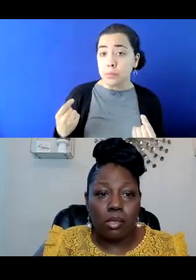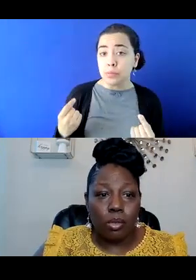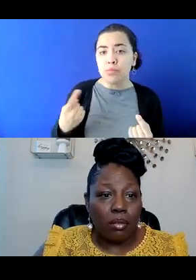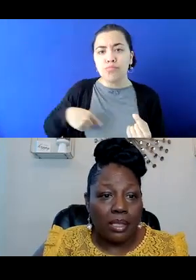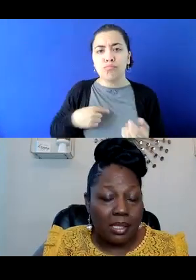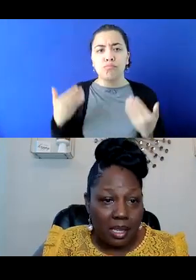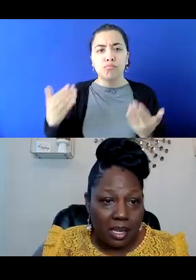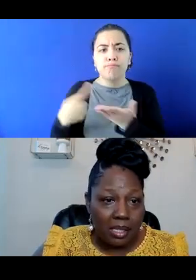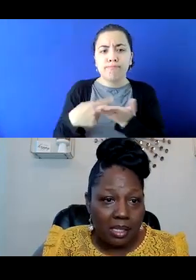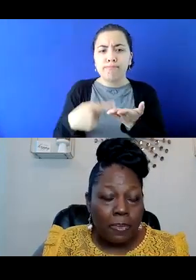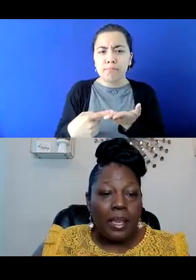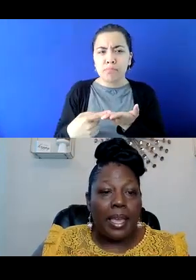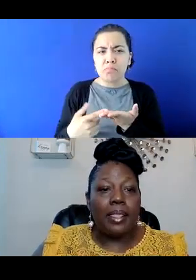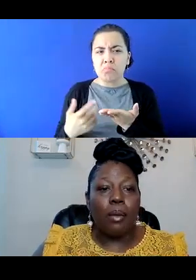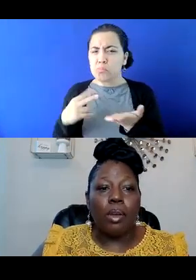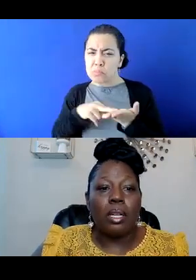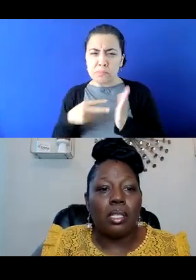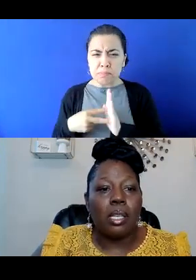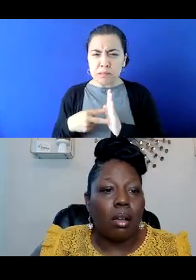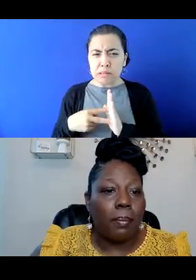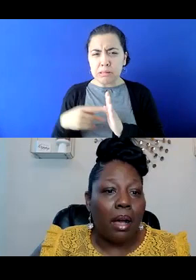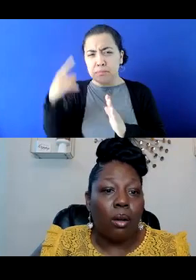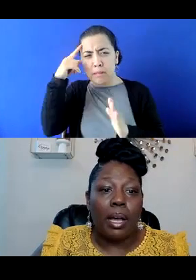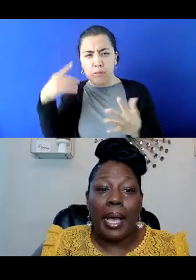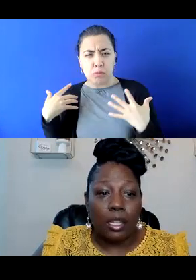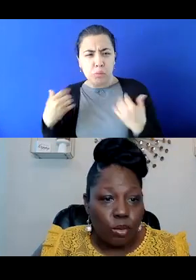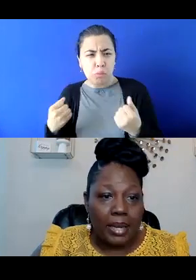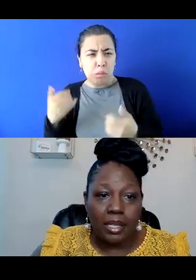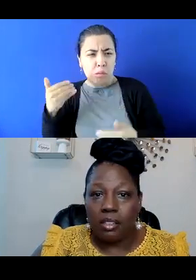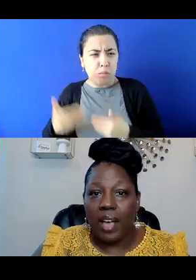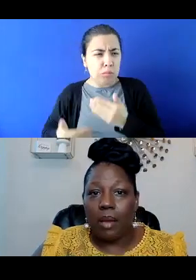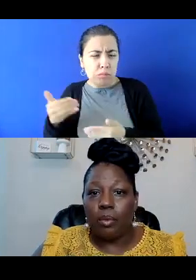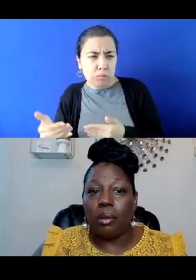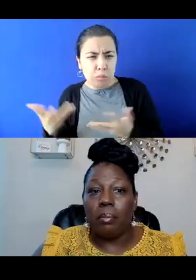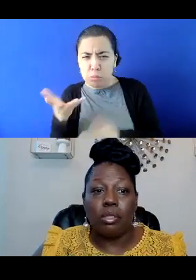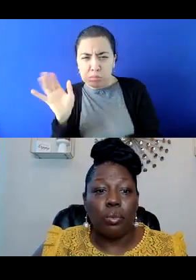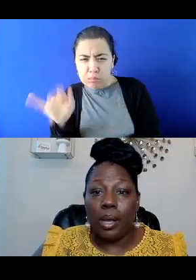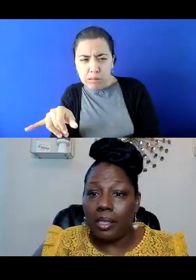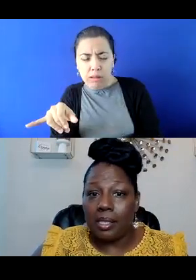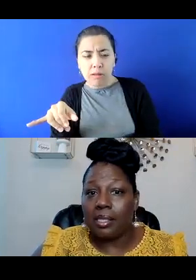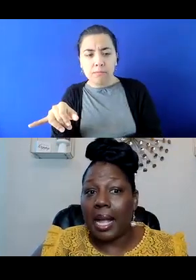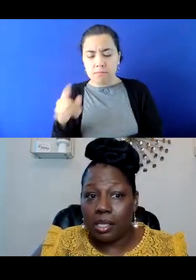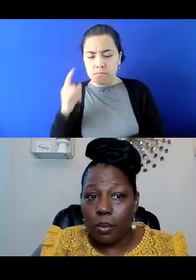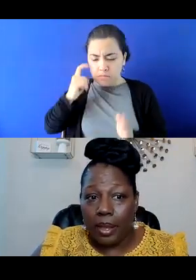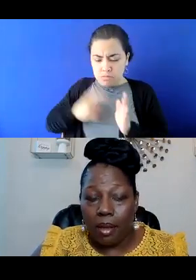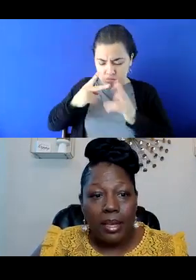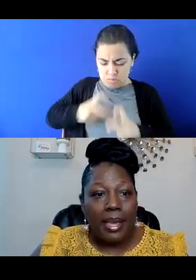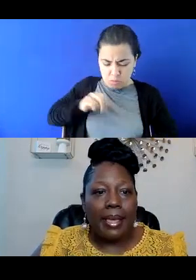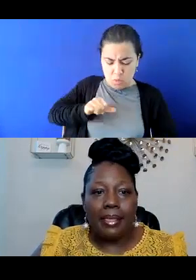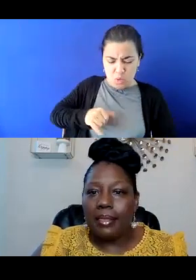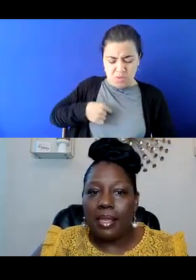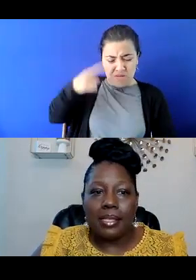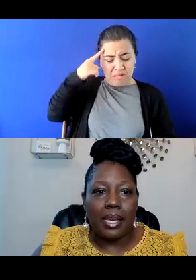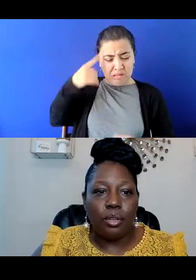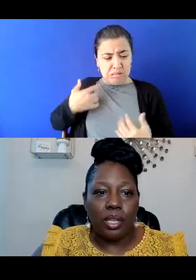what mental wellness is. And then we're going to talk about how to identify when your mental wellness is not so well,